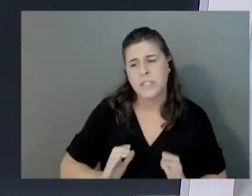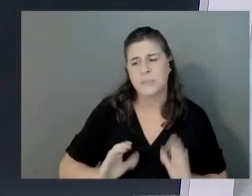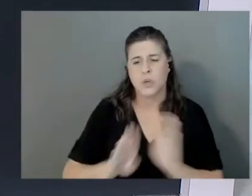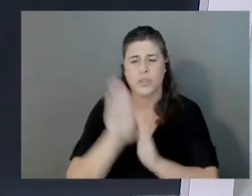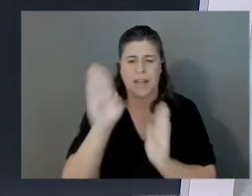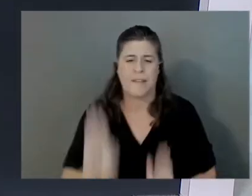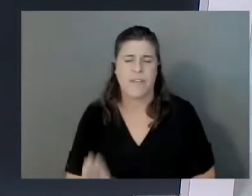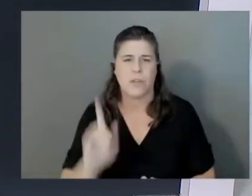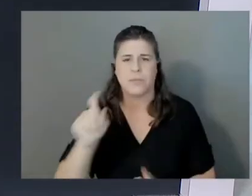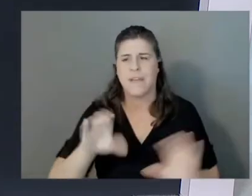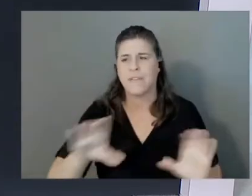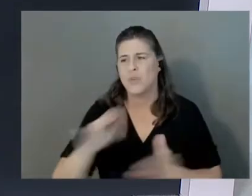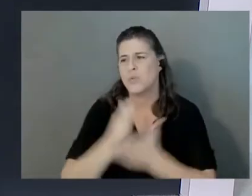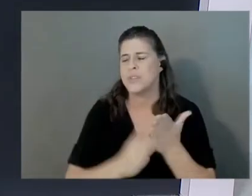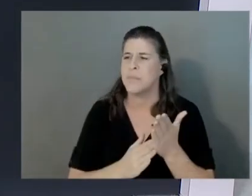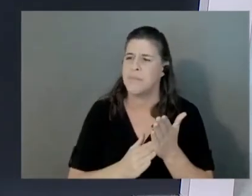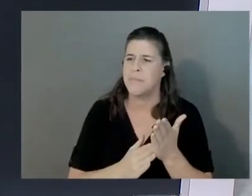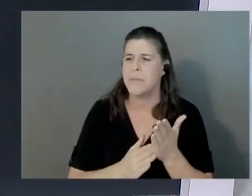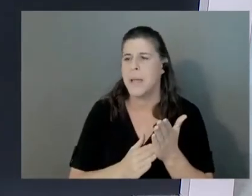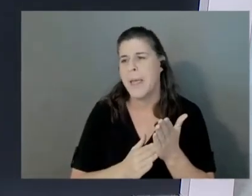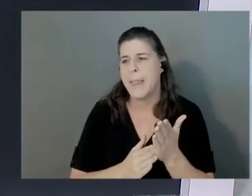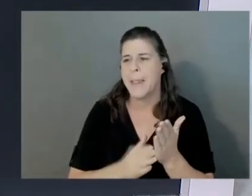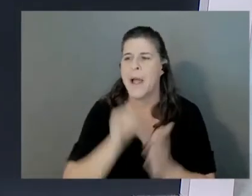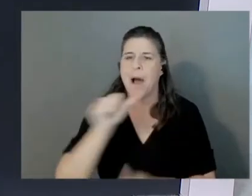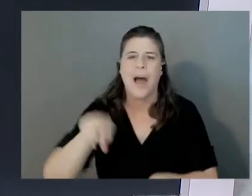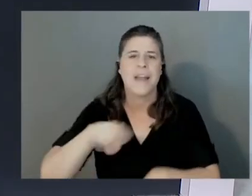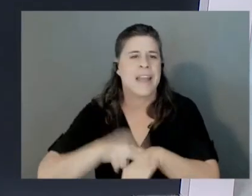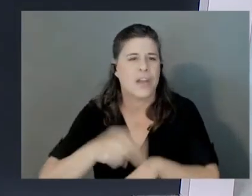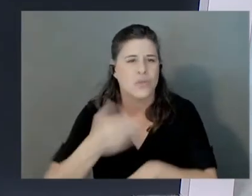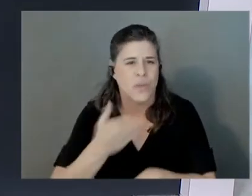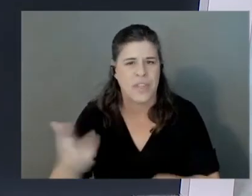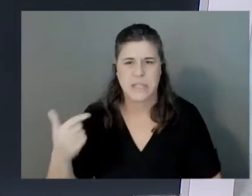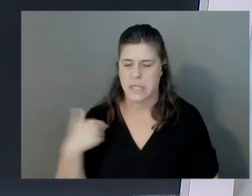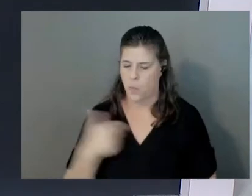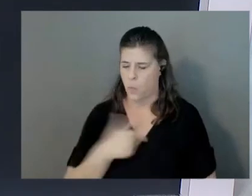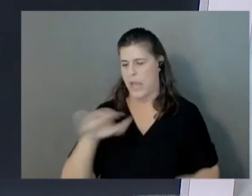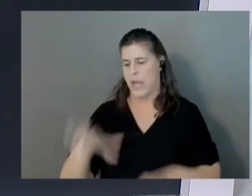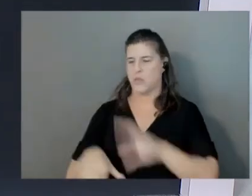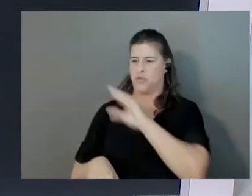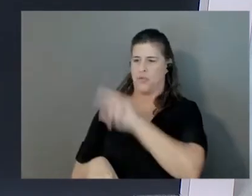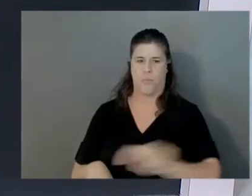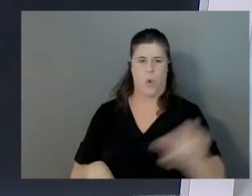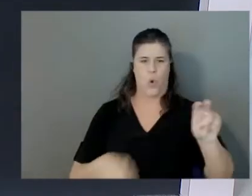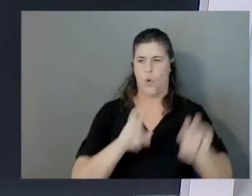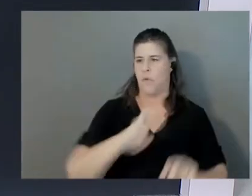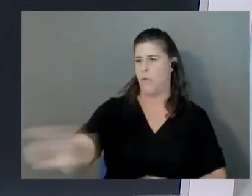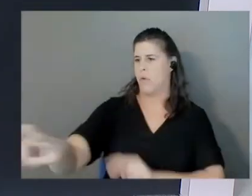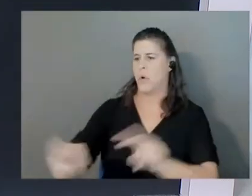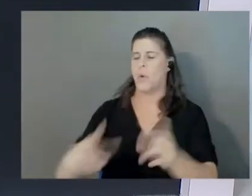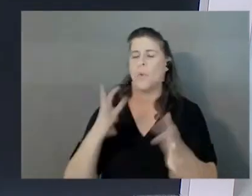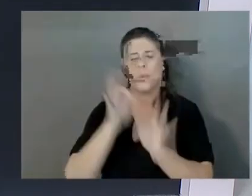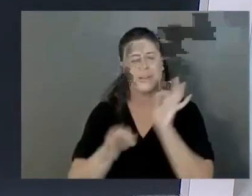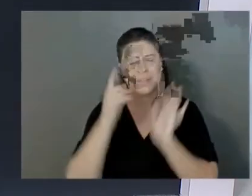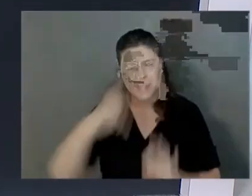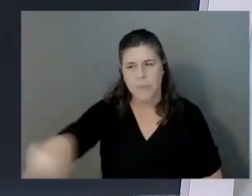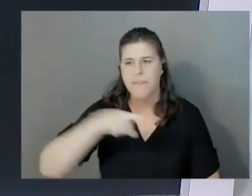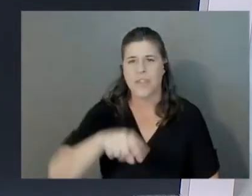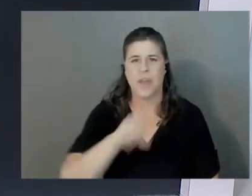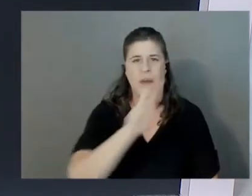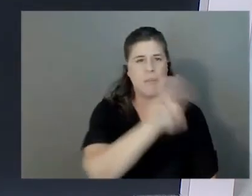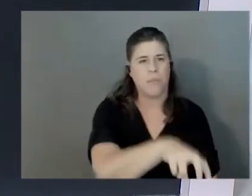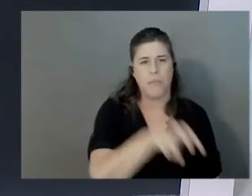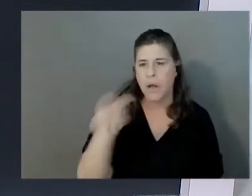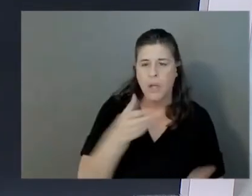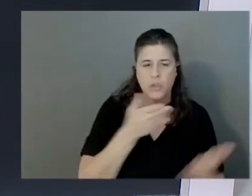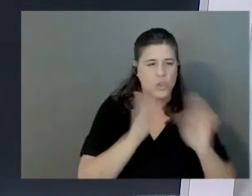some fairly unnatural things. That's what we had to do, move records out. And we want to make it simpler for them. Yeah, jumping services. It's just more work for